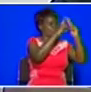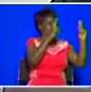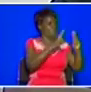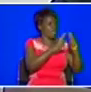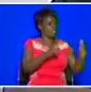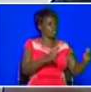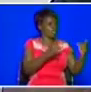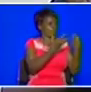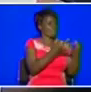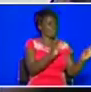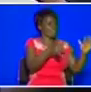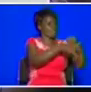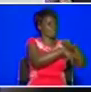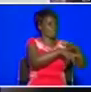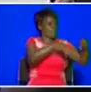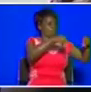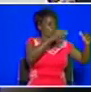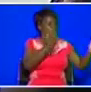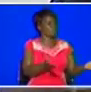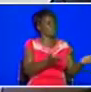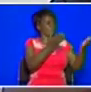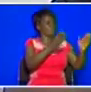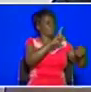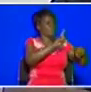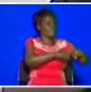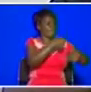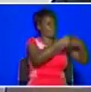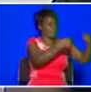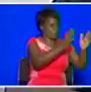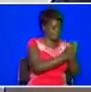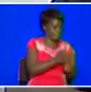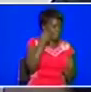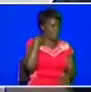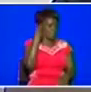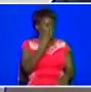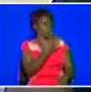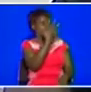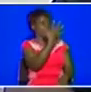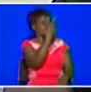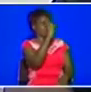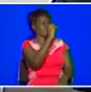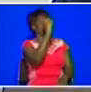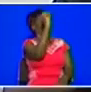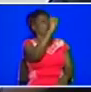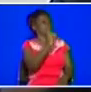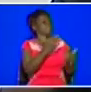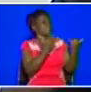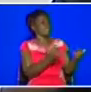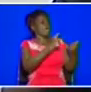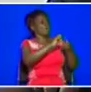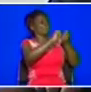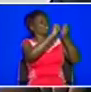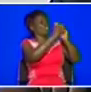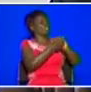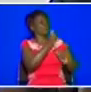free primary education. Yeah. You improve quality as you go along. Yeah. Two, we have at 50% transition from